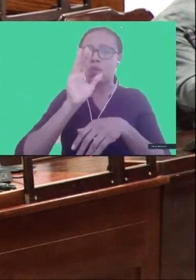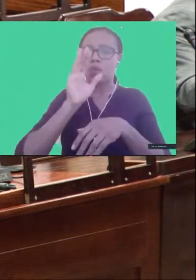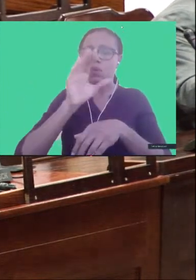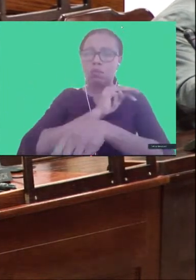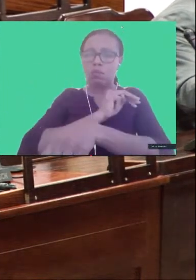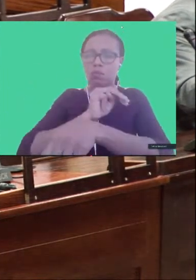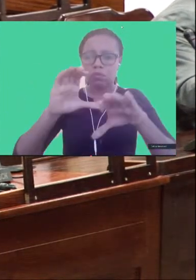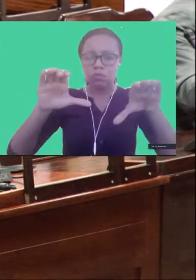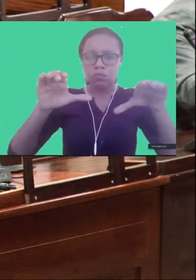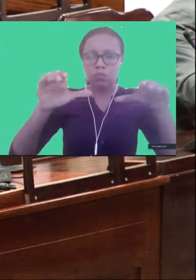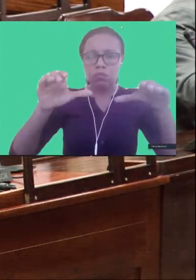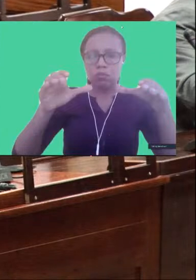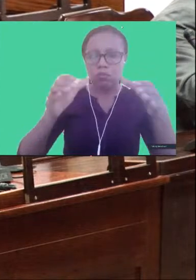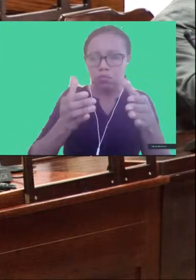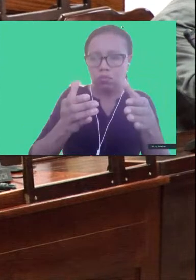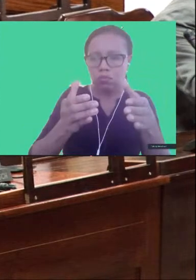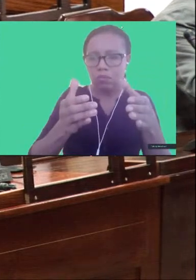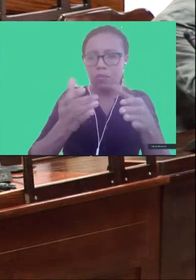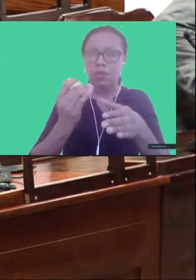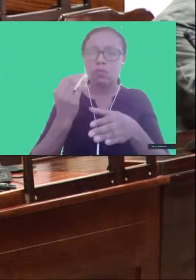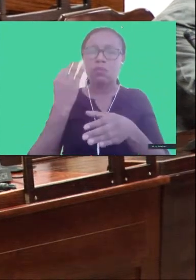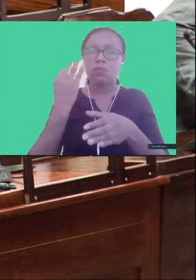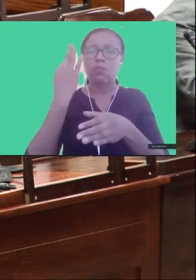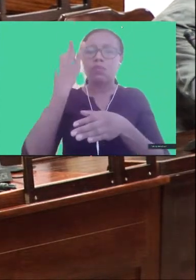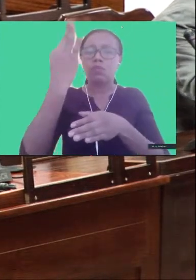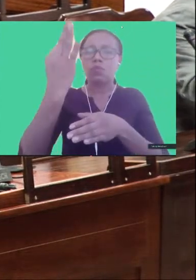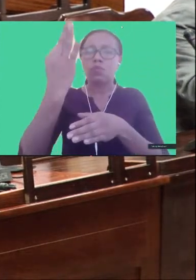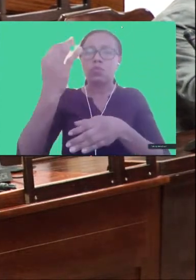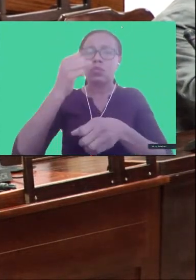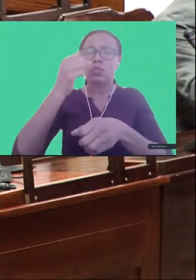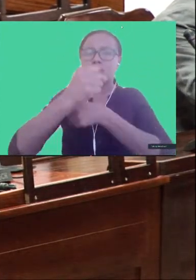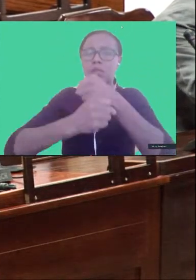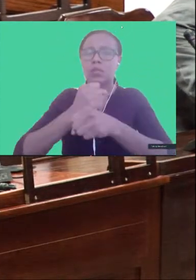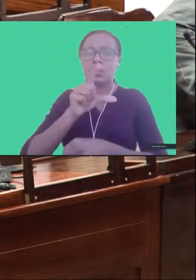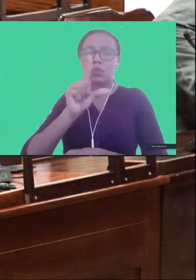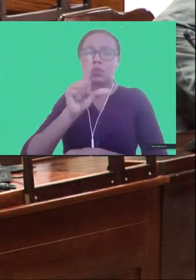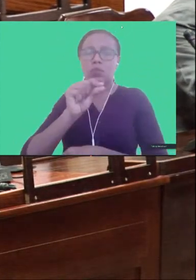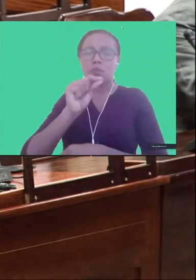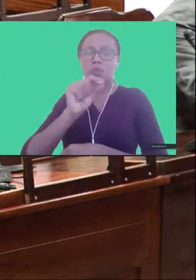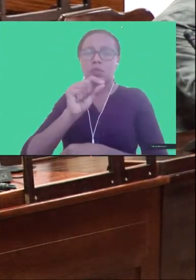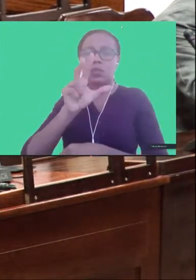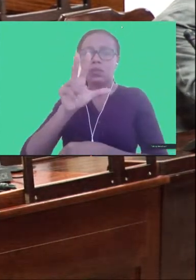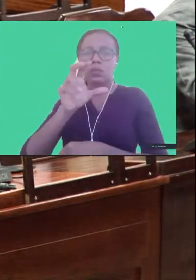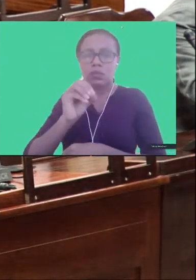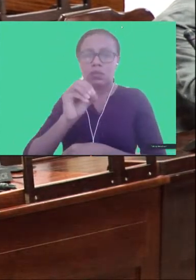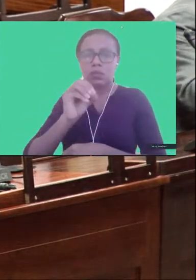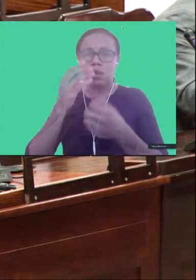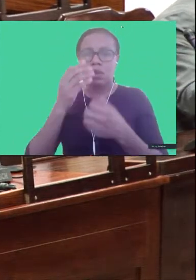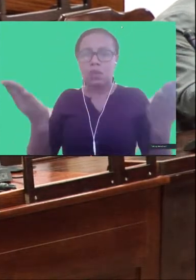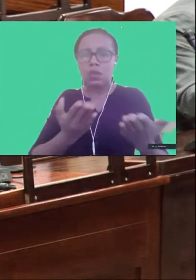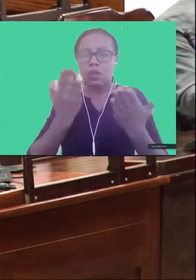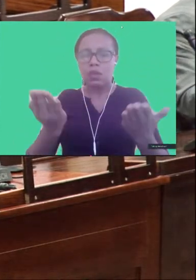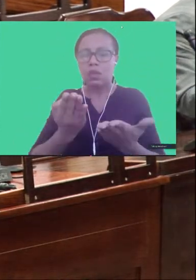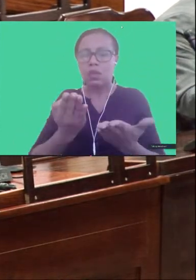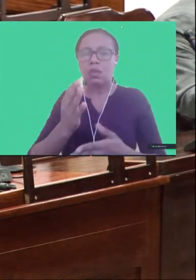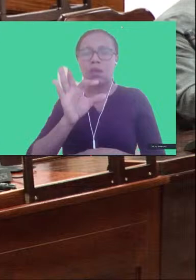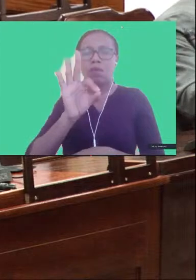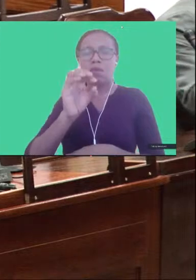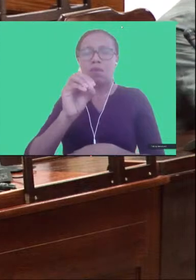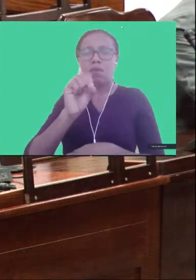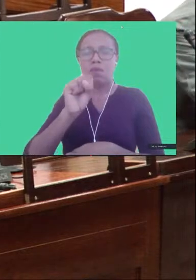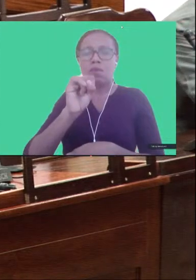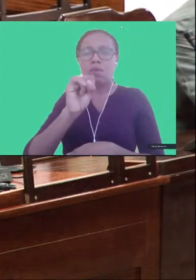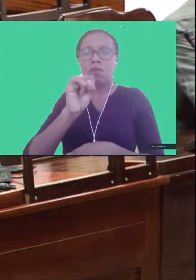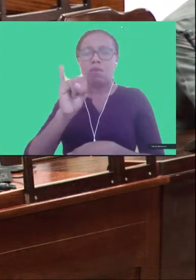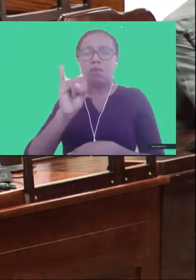we become fossil fuel free and that there is a reduction in the amount of certainly carbon